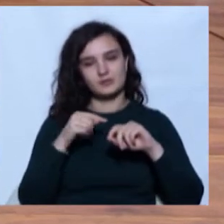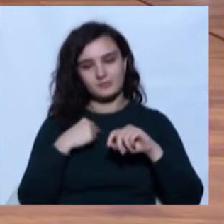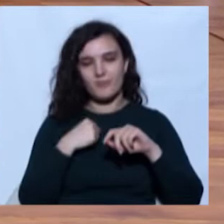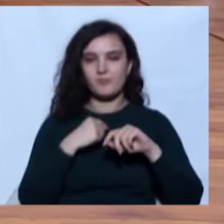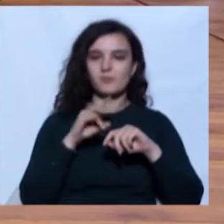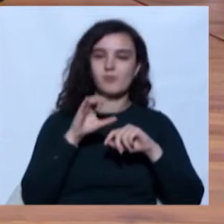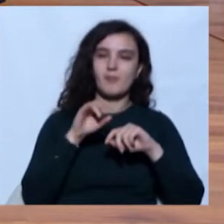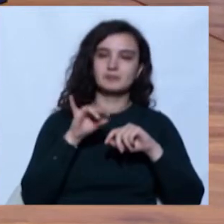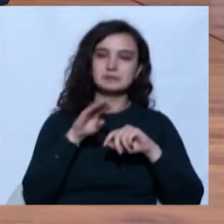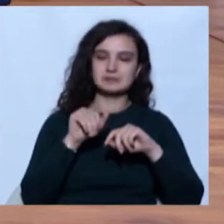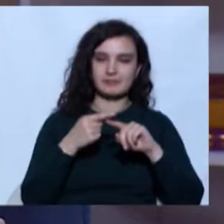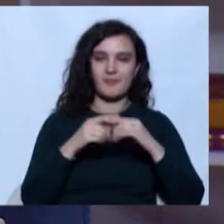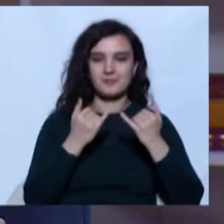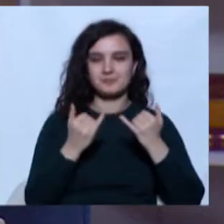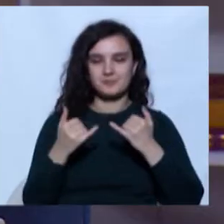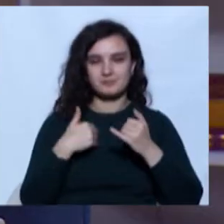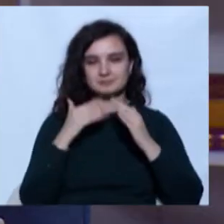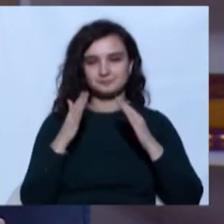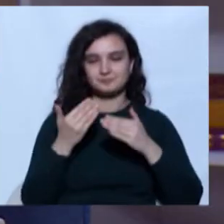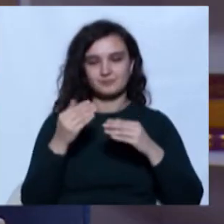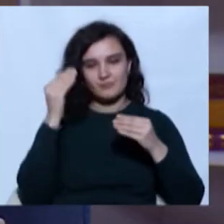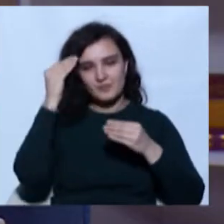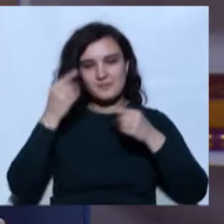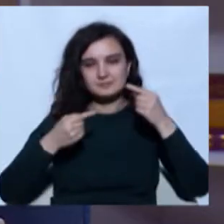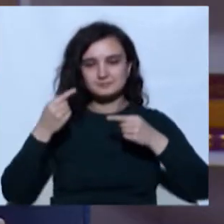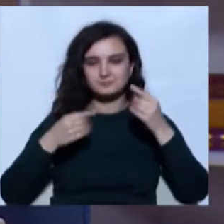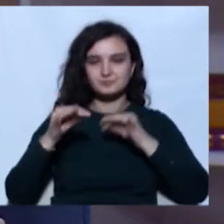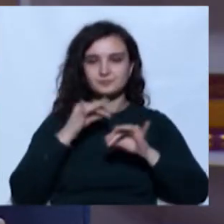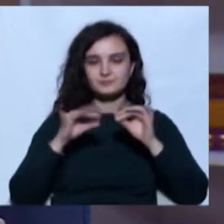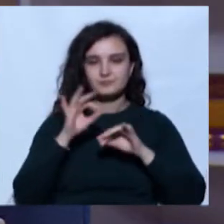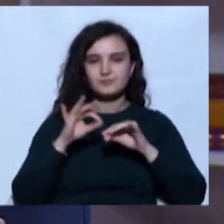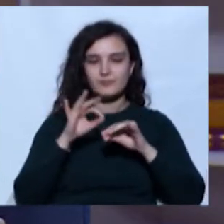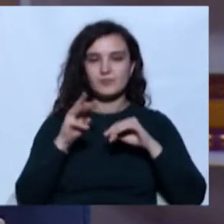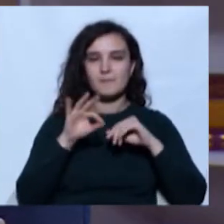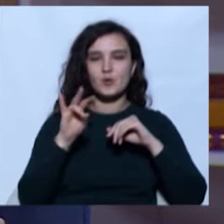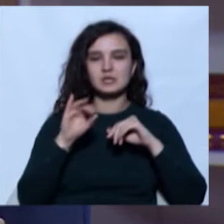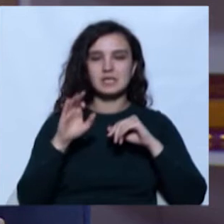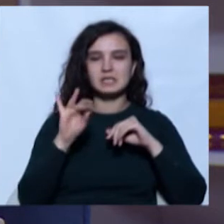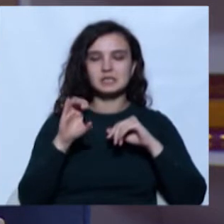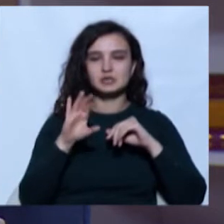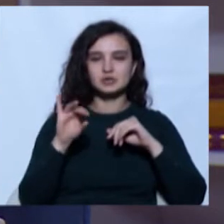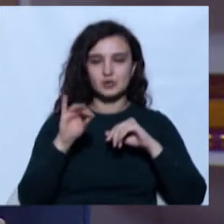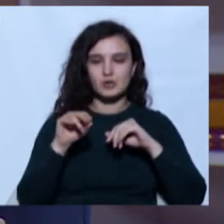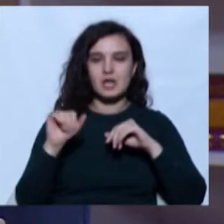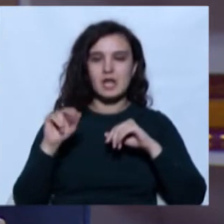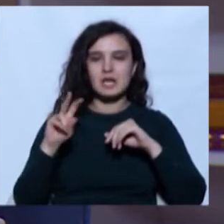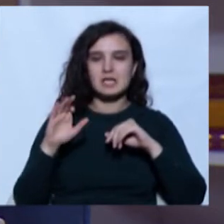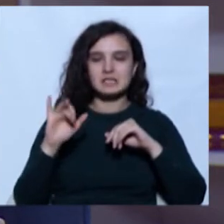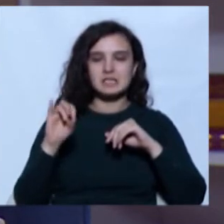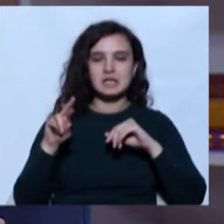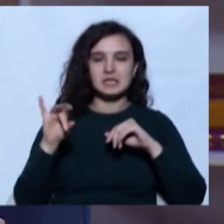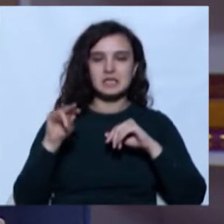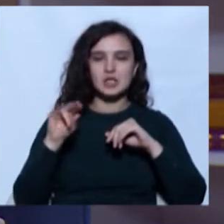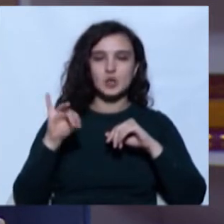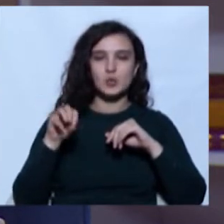Miss Samantha, and today we will be discussing The Treasure of Monte Cristo by Alexandre Dumas, as retold